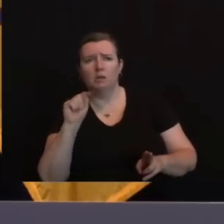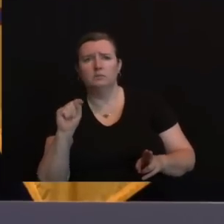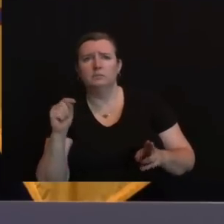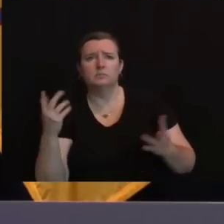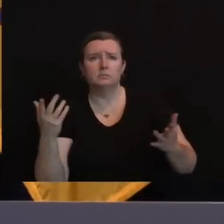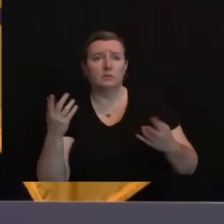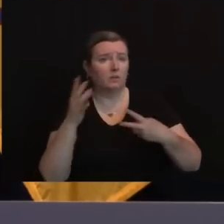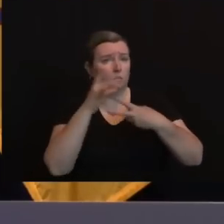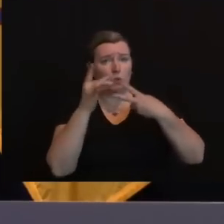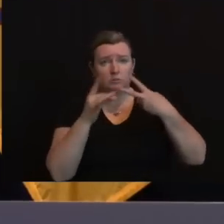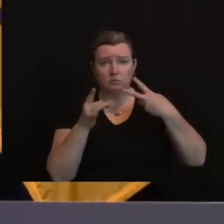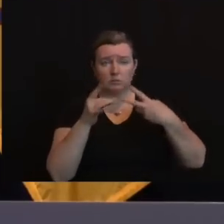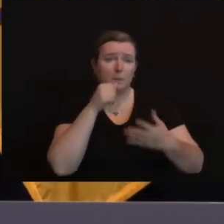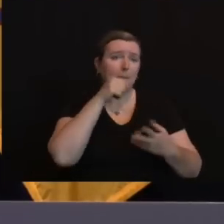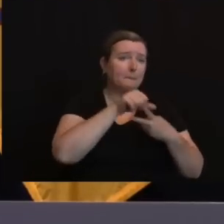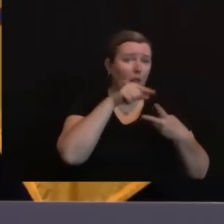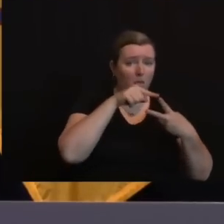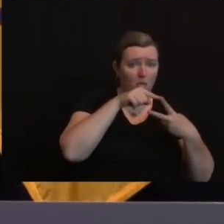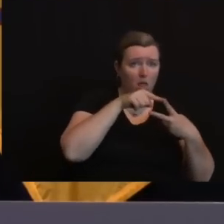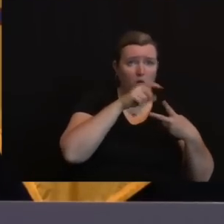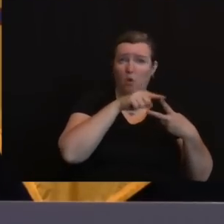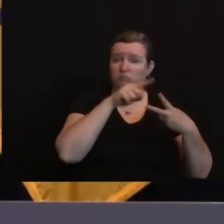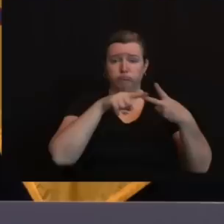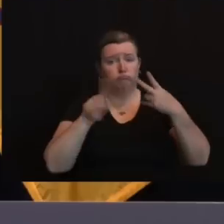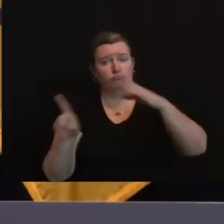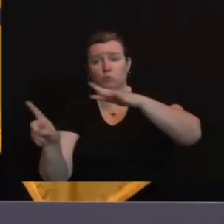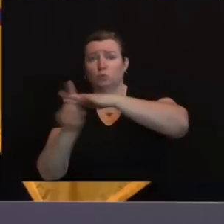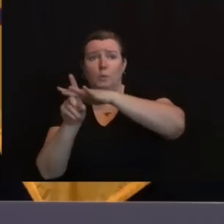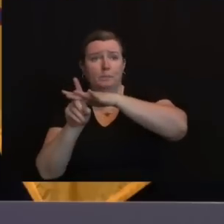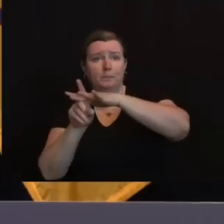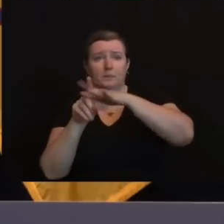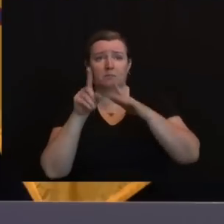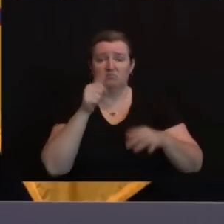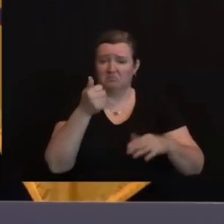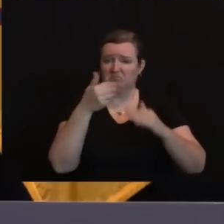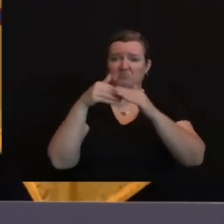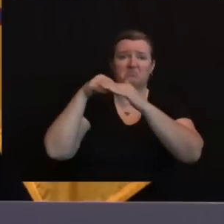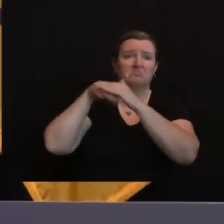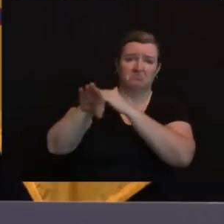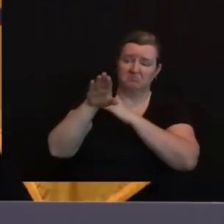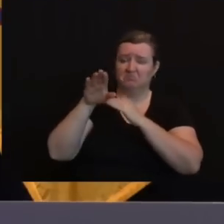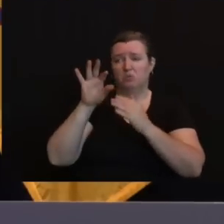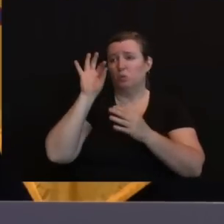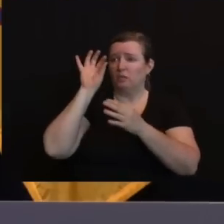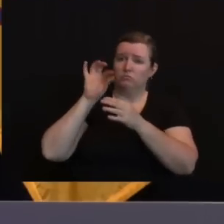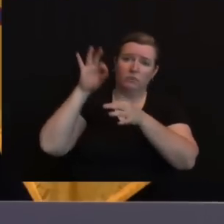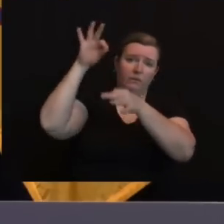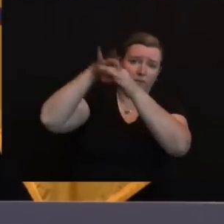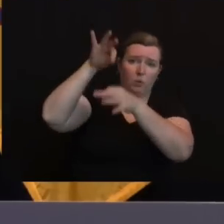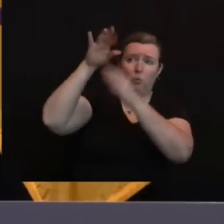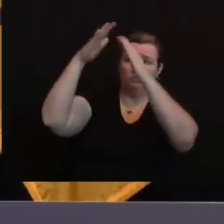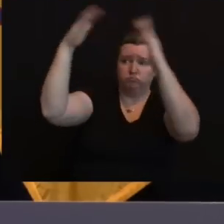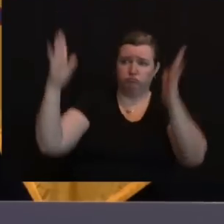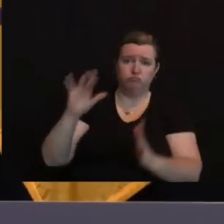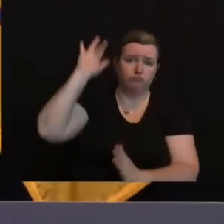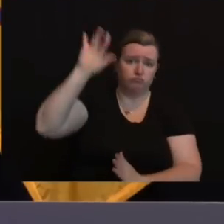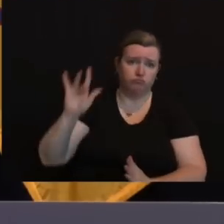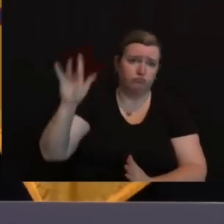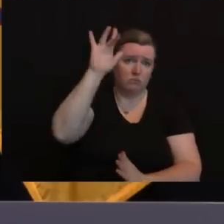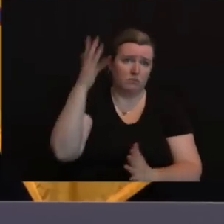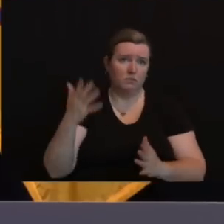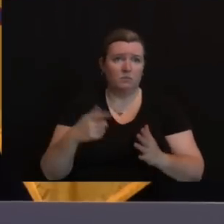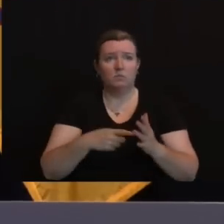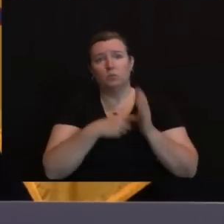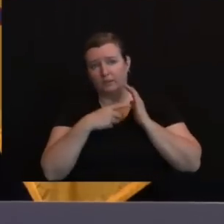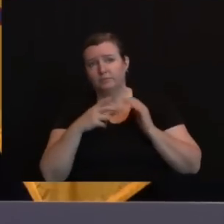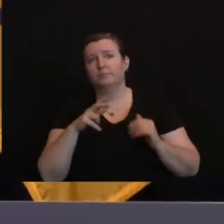therefore, or to show up and vote in person on Tuesday. Each county has been required to have at least 50%